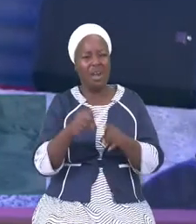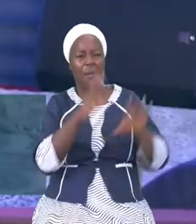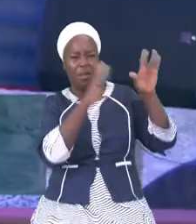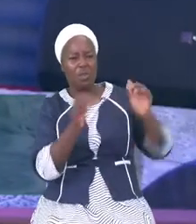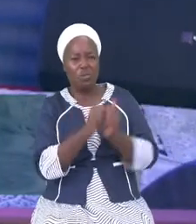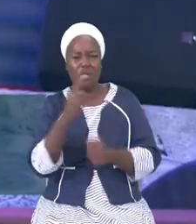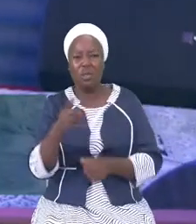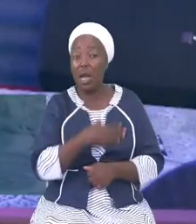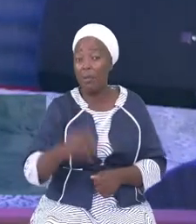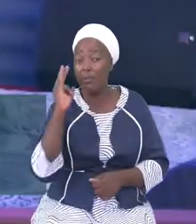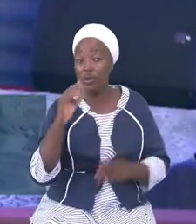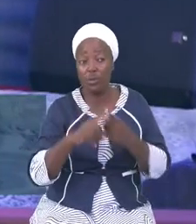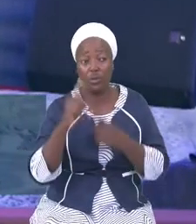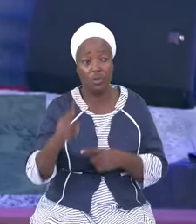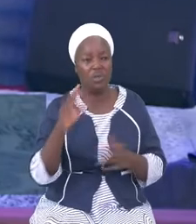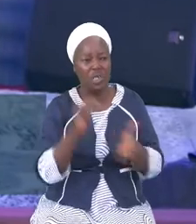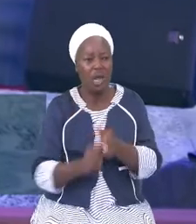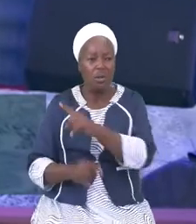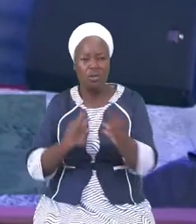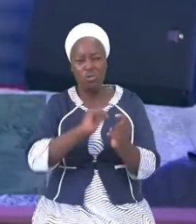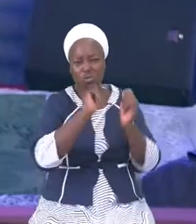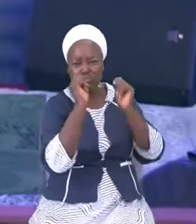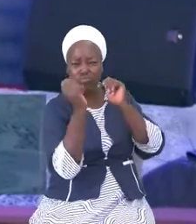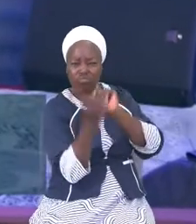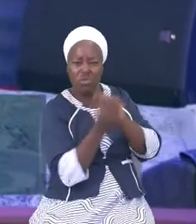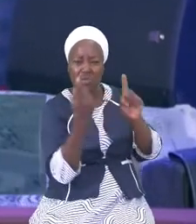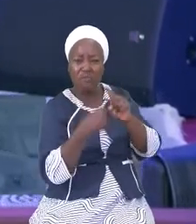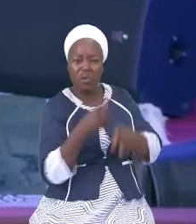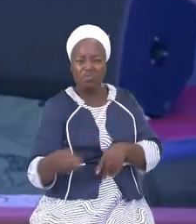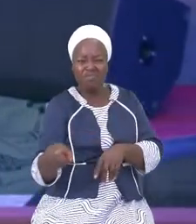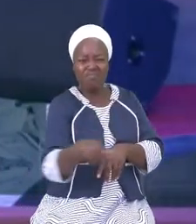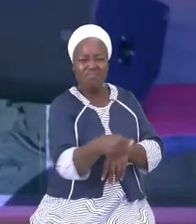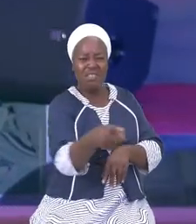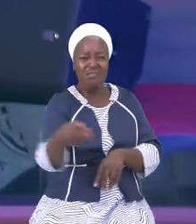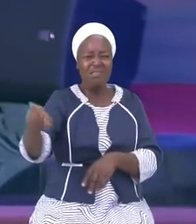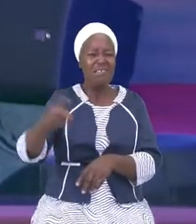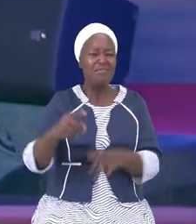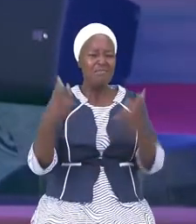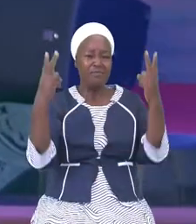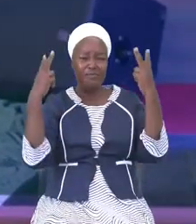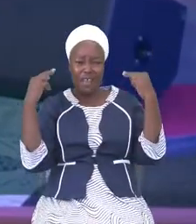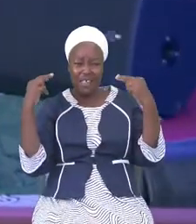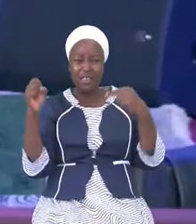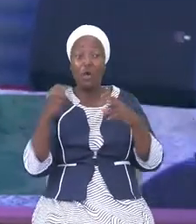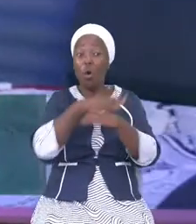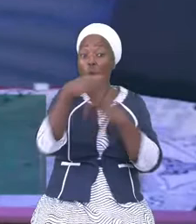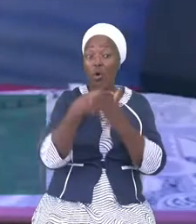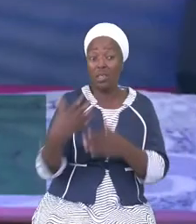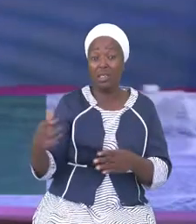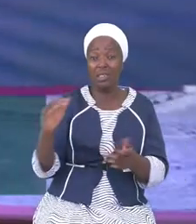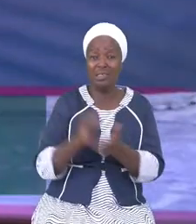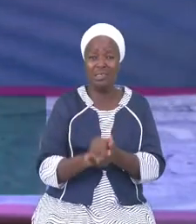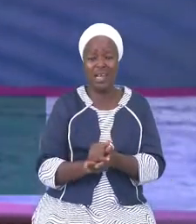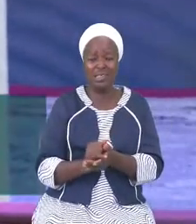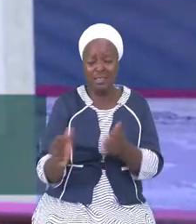you that ye should turn from these vanities. All the things that deaden